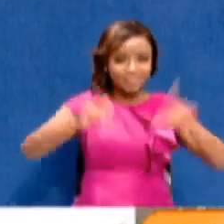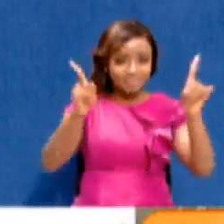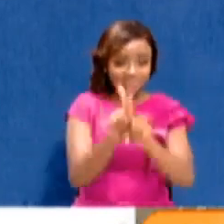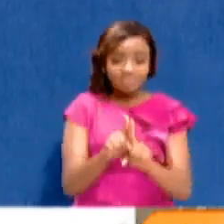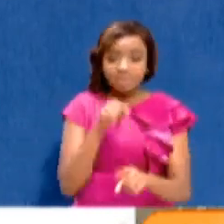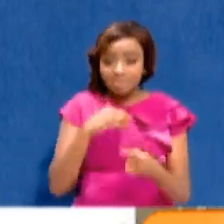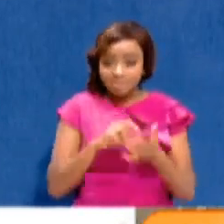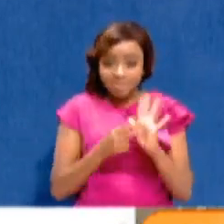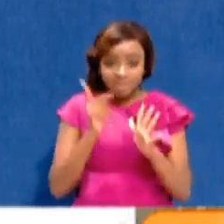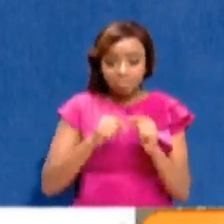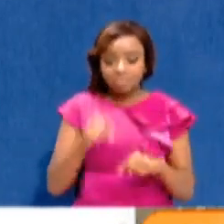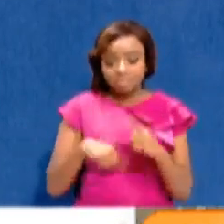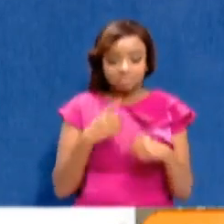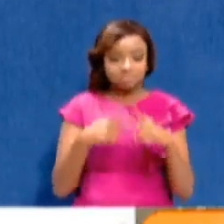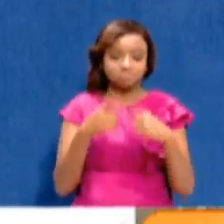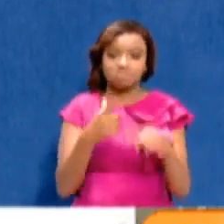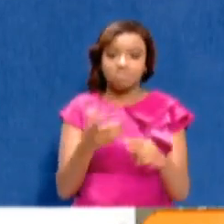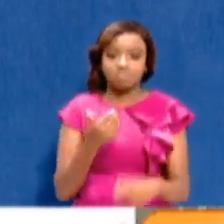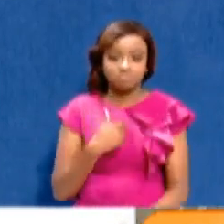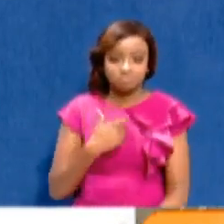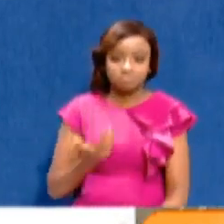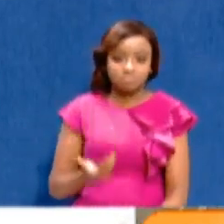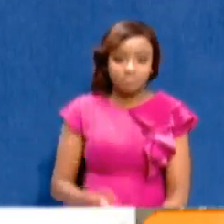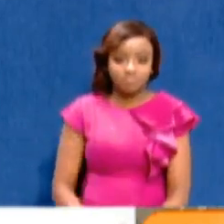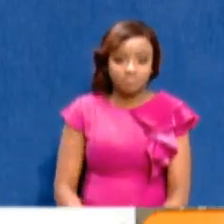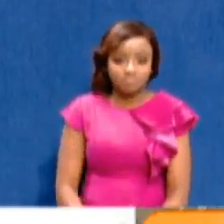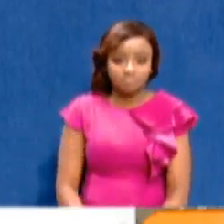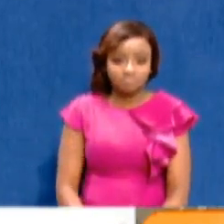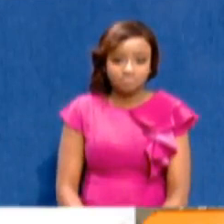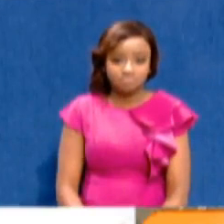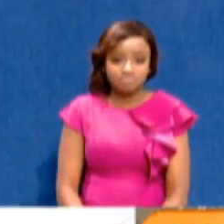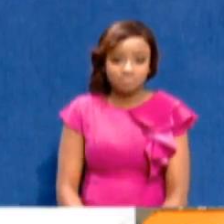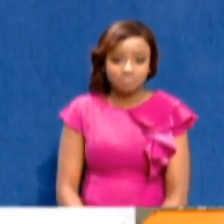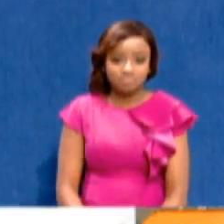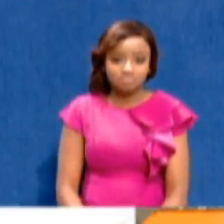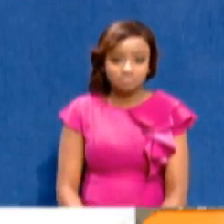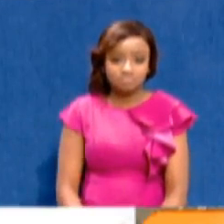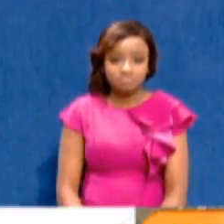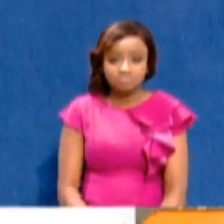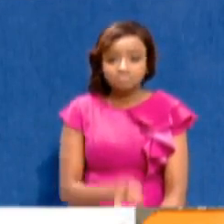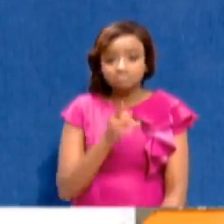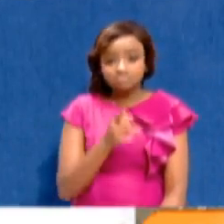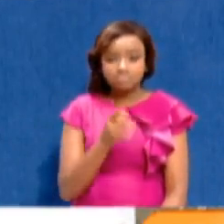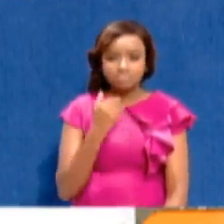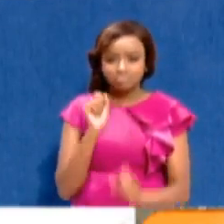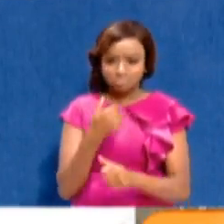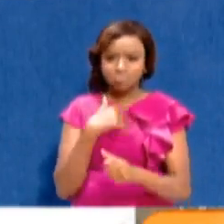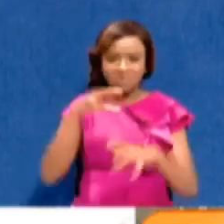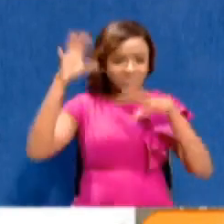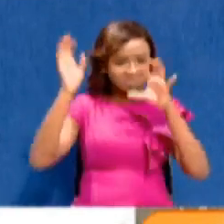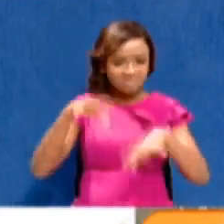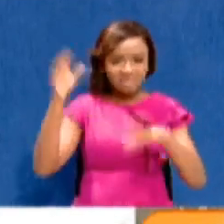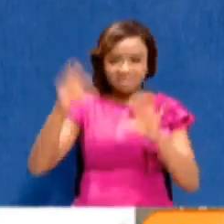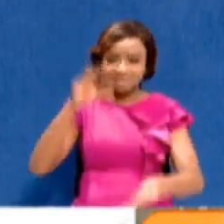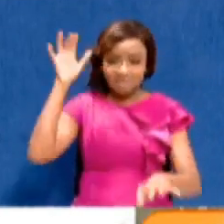to experience extreme weather conditions, as we have seen, that will be characterized by lots of rainfall within a short